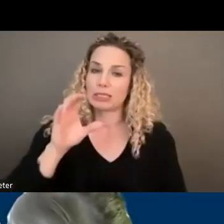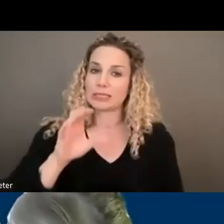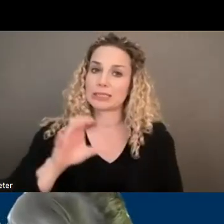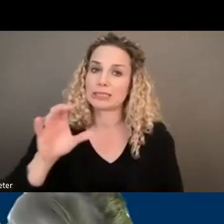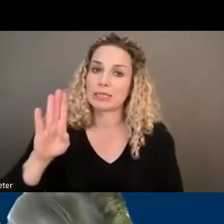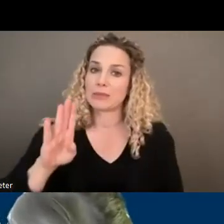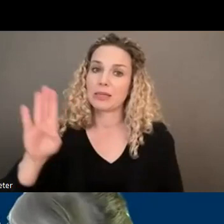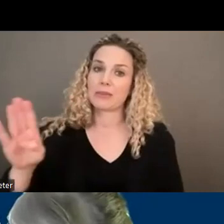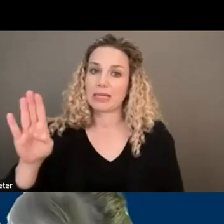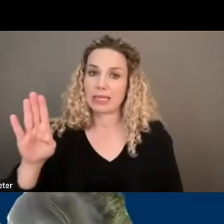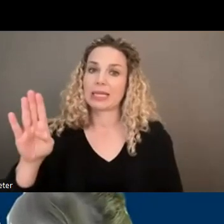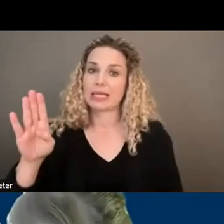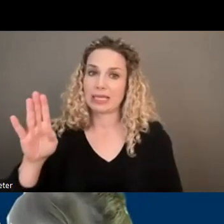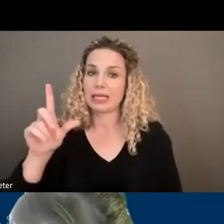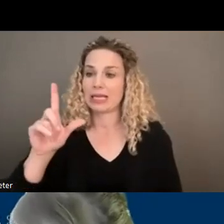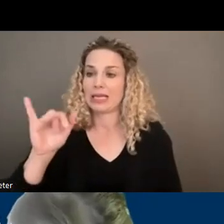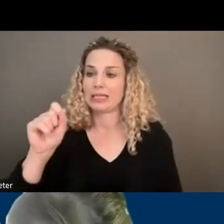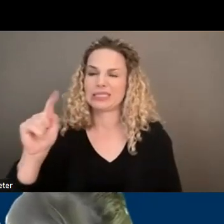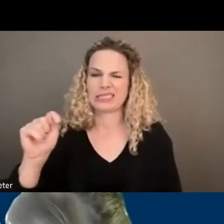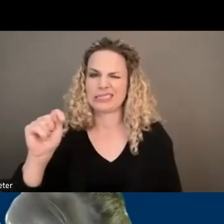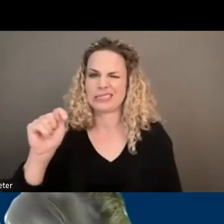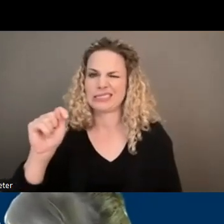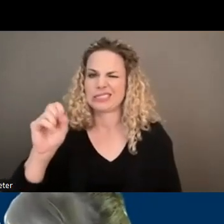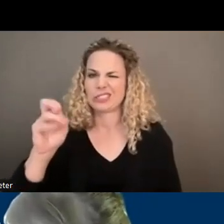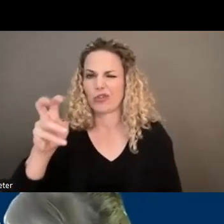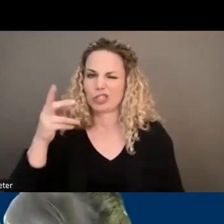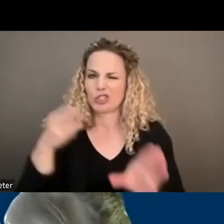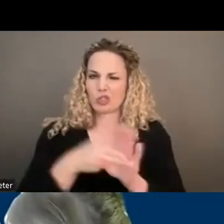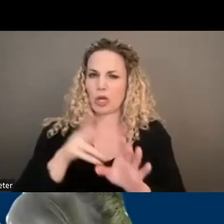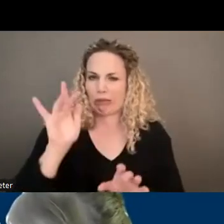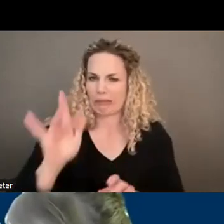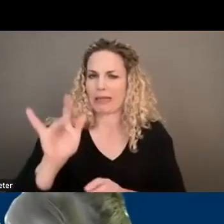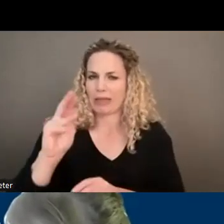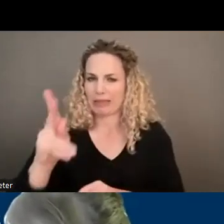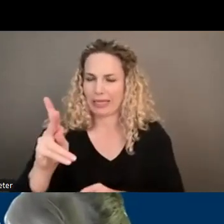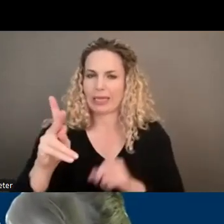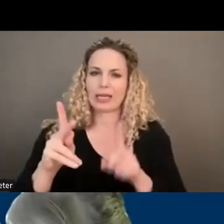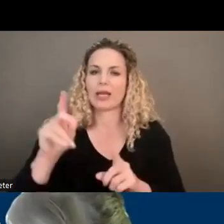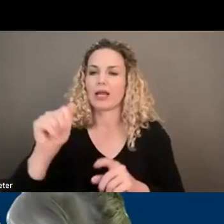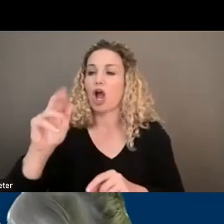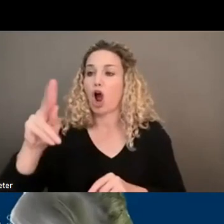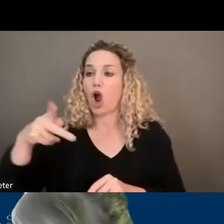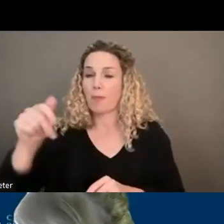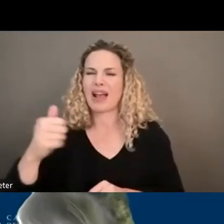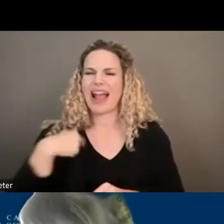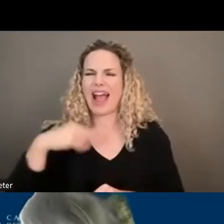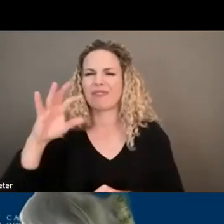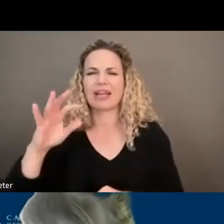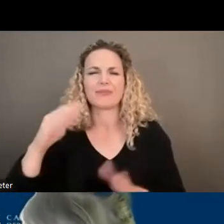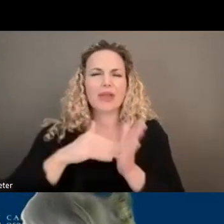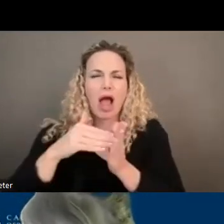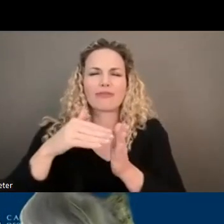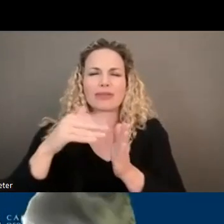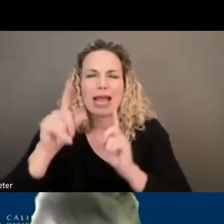listserv, you can do that by clicking this link. We also have links to our ARPA frequently asked questions